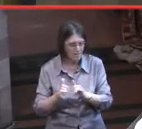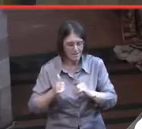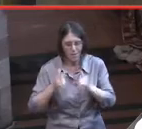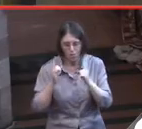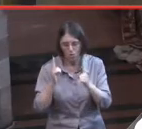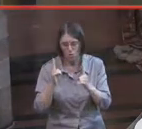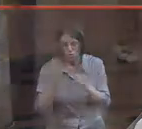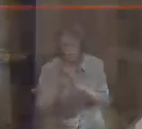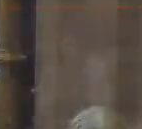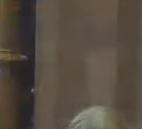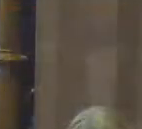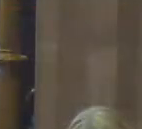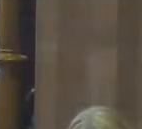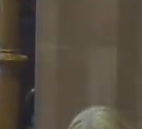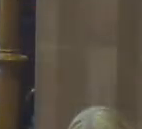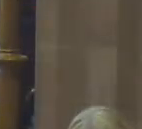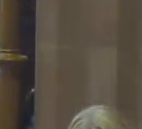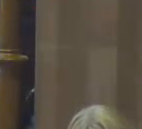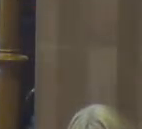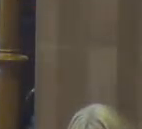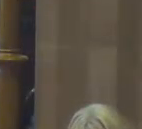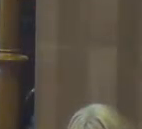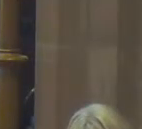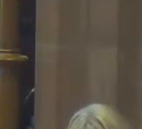Lord. Amen.